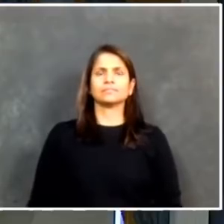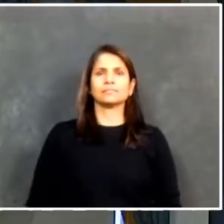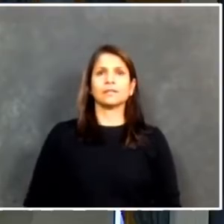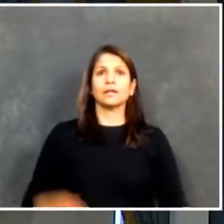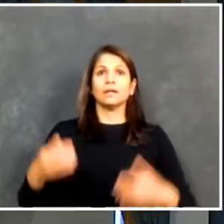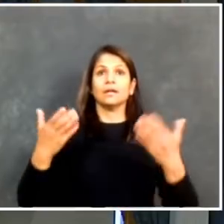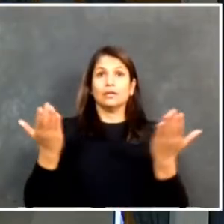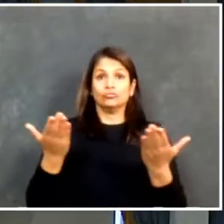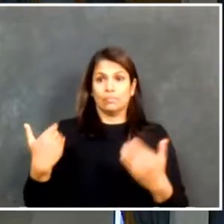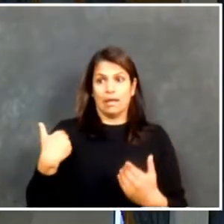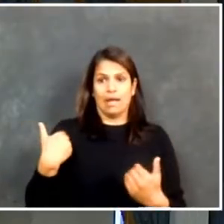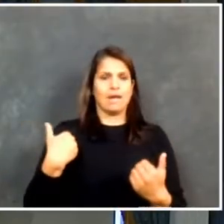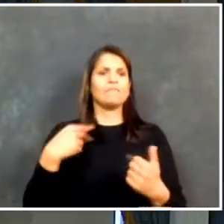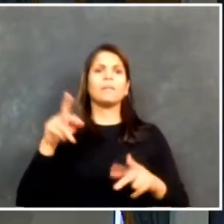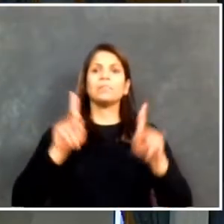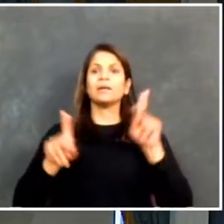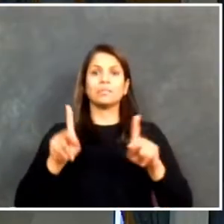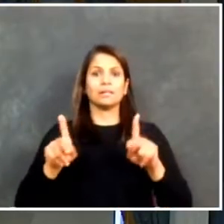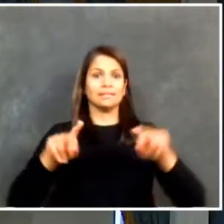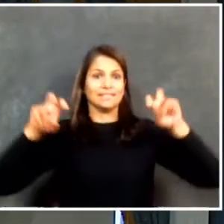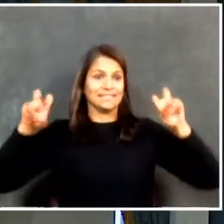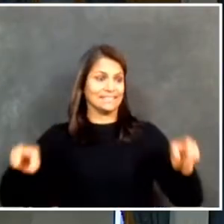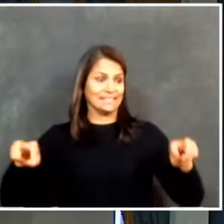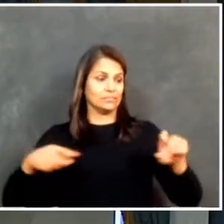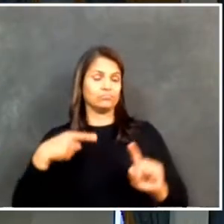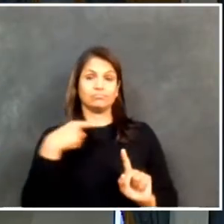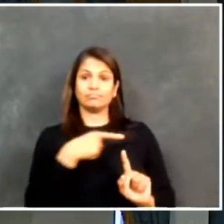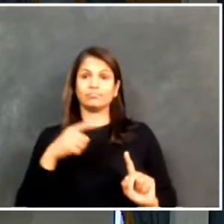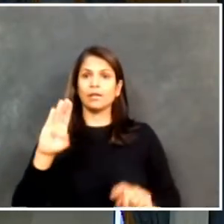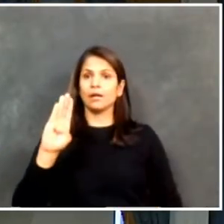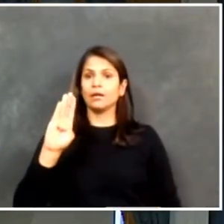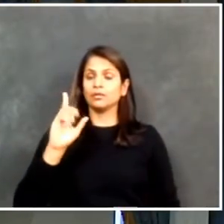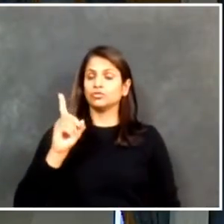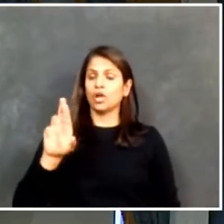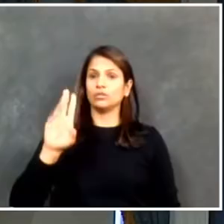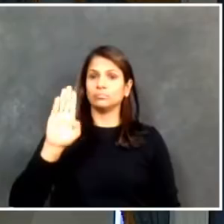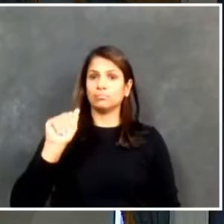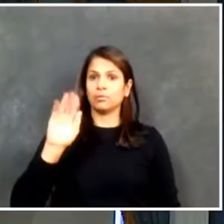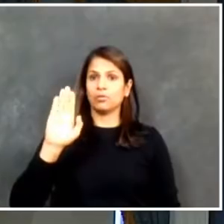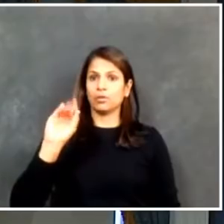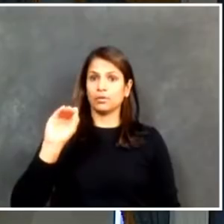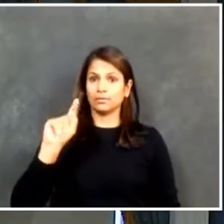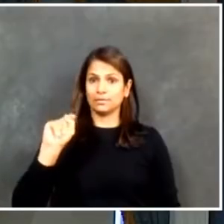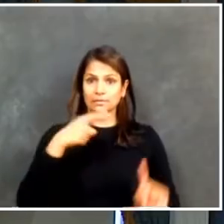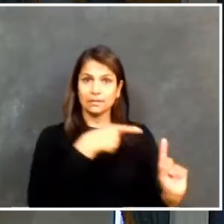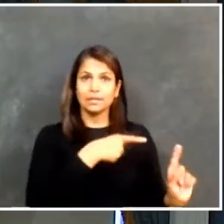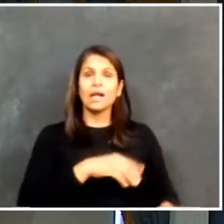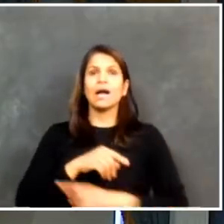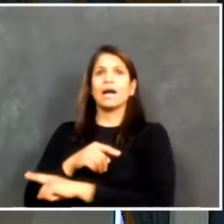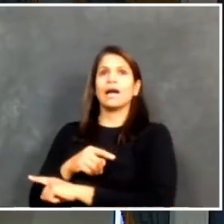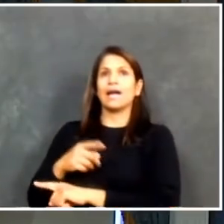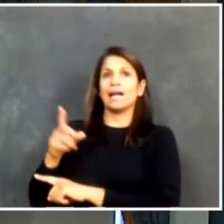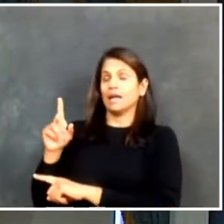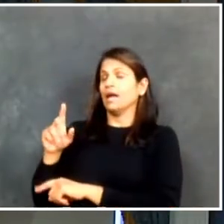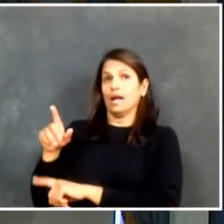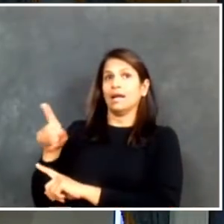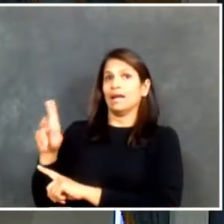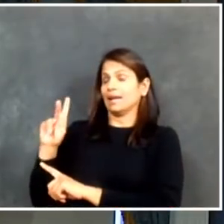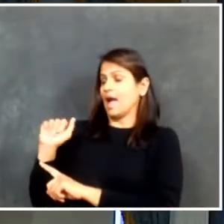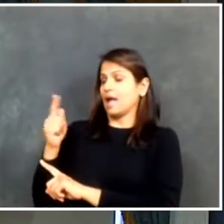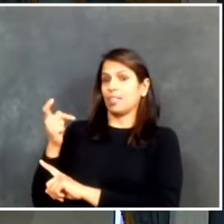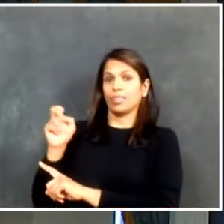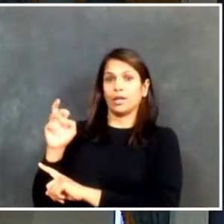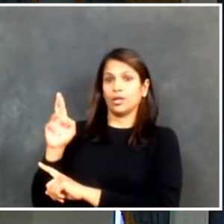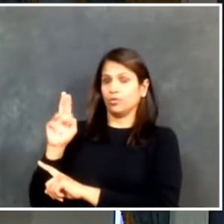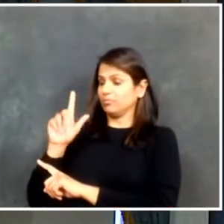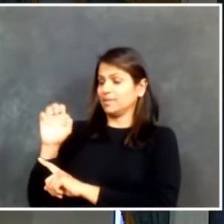And first up is Mark from CNN. Mark? Hey everybody, how you doing today? Hey, Mark. So